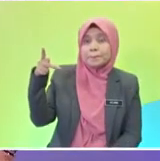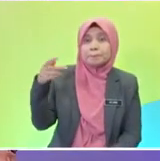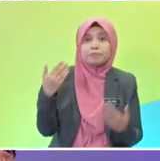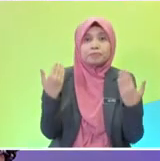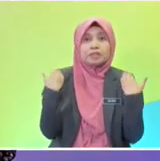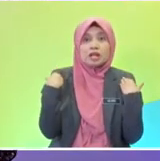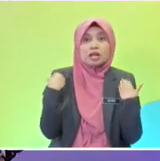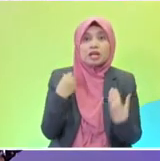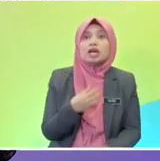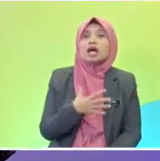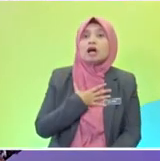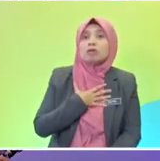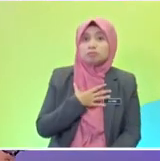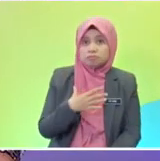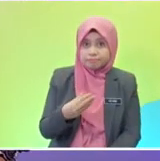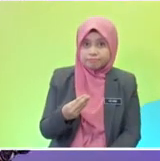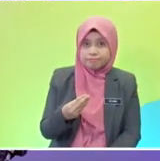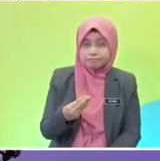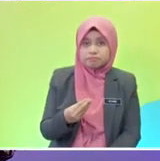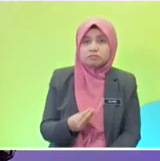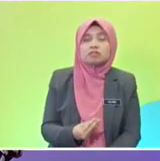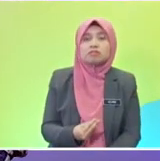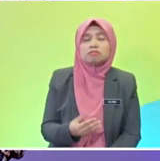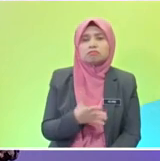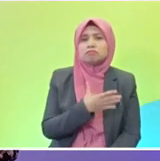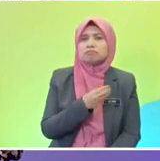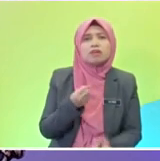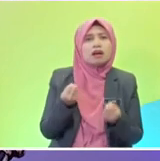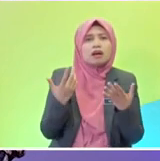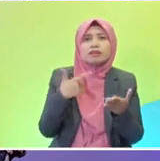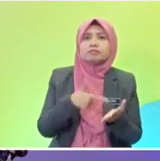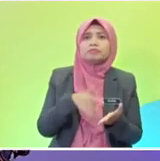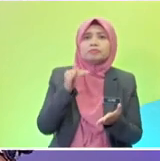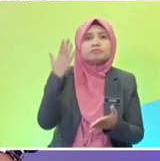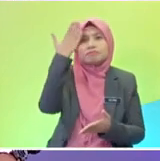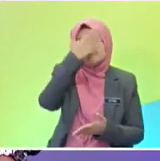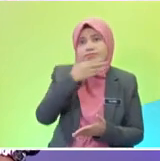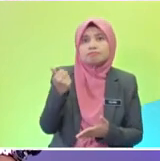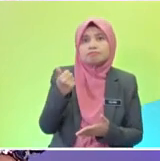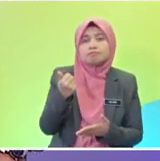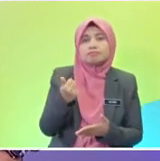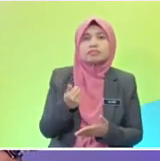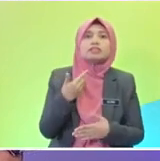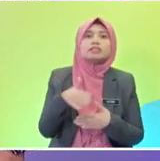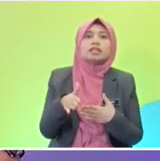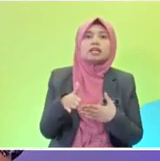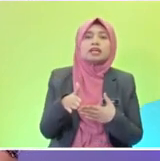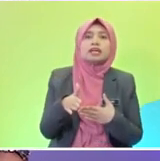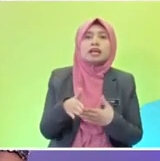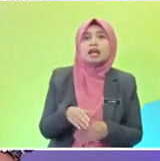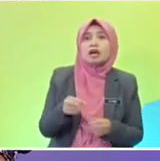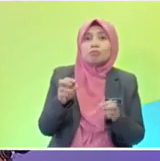Some white orchids. Oh, so beautiful as well. Yeah. Mm-hmm. Okay. Next is the